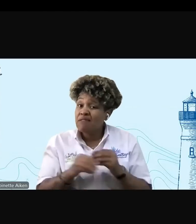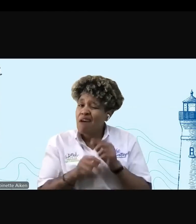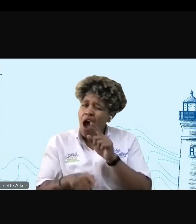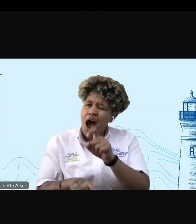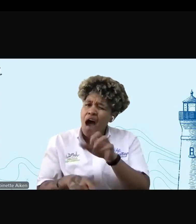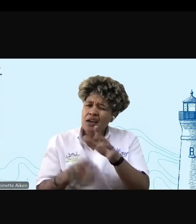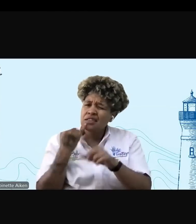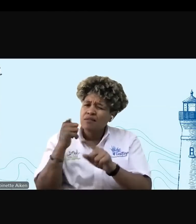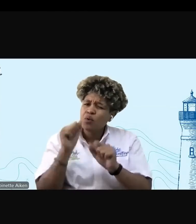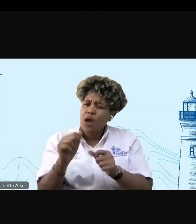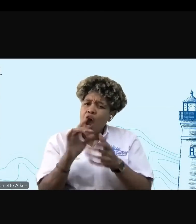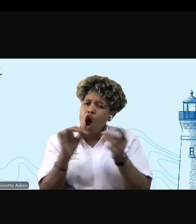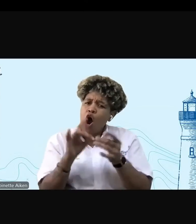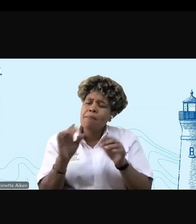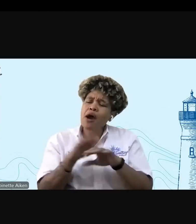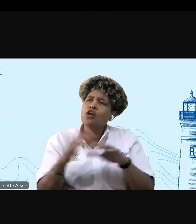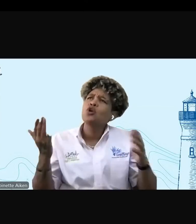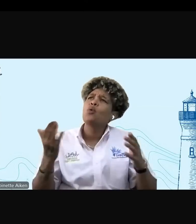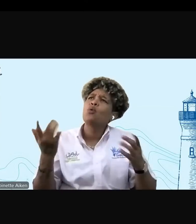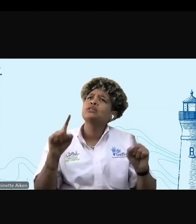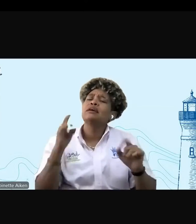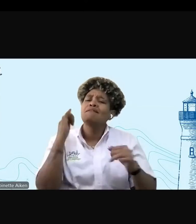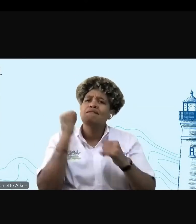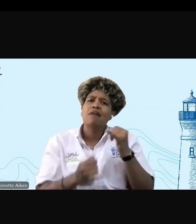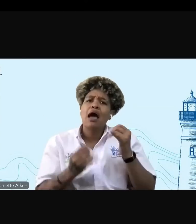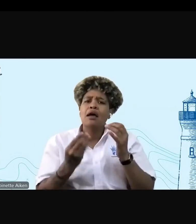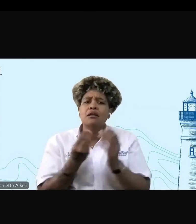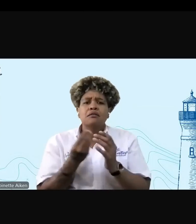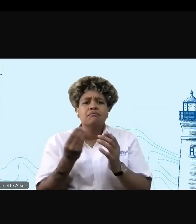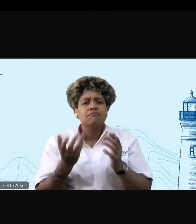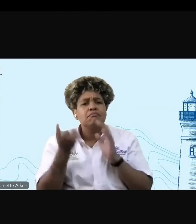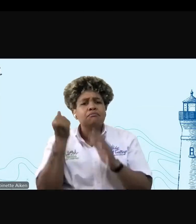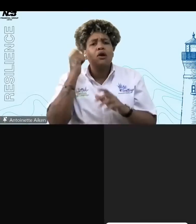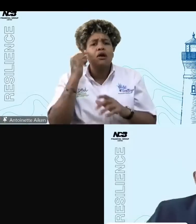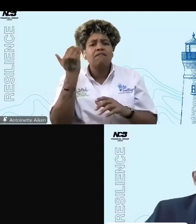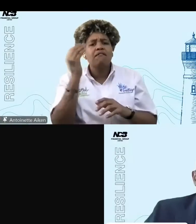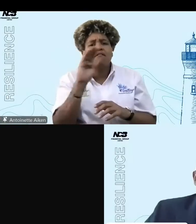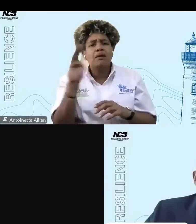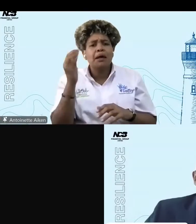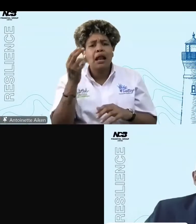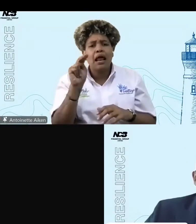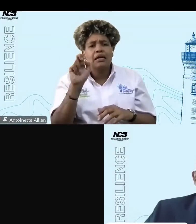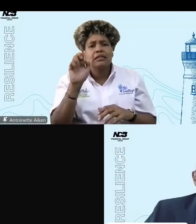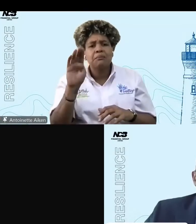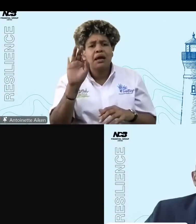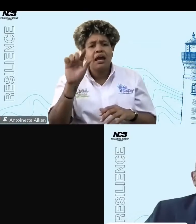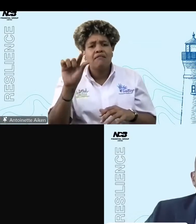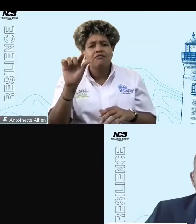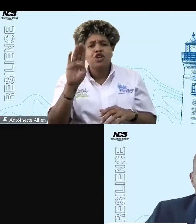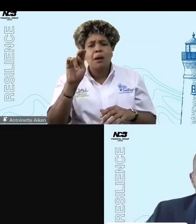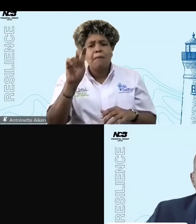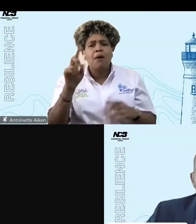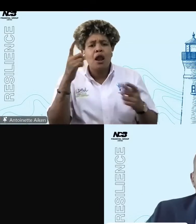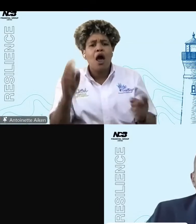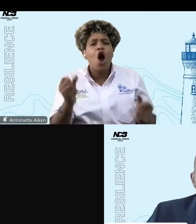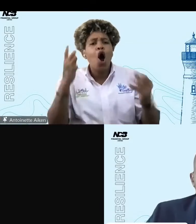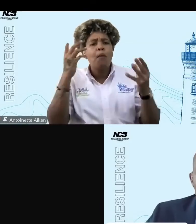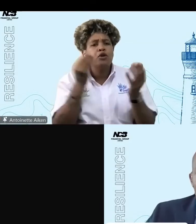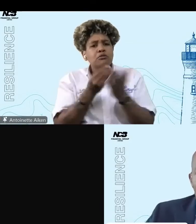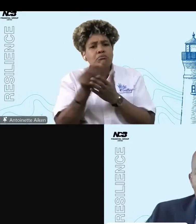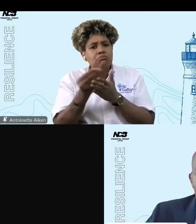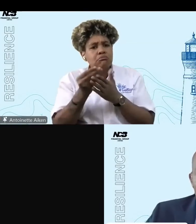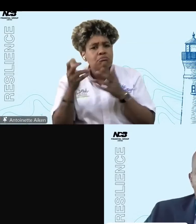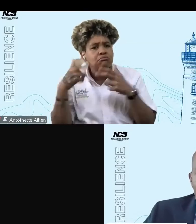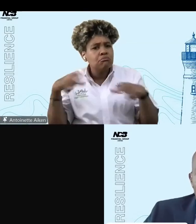asking if you can comment on what was the final take-up of the $15 billion NCBFG bond in August,